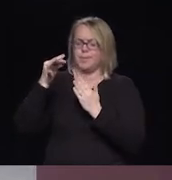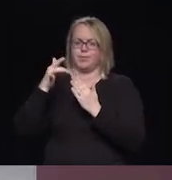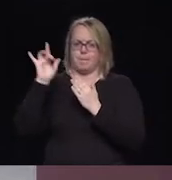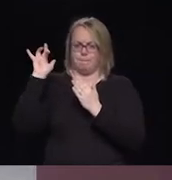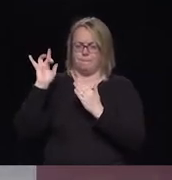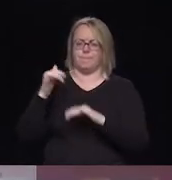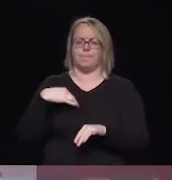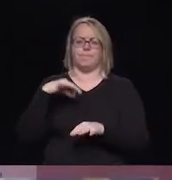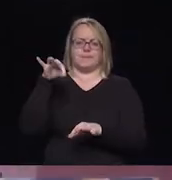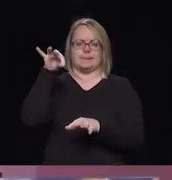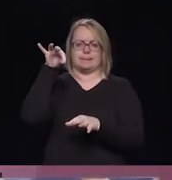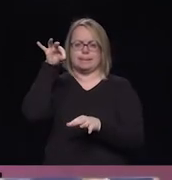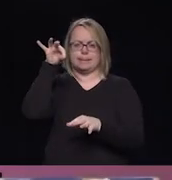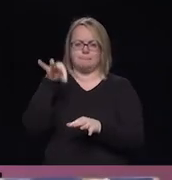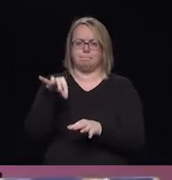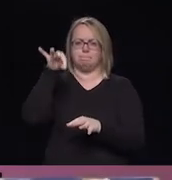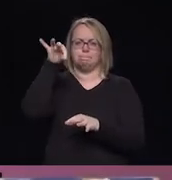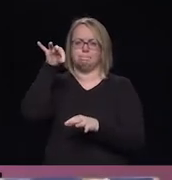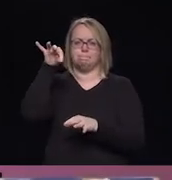I'm going to add a little bit of green,